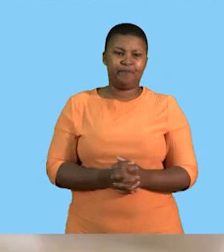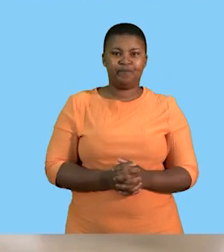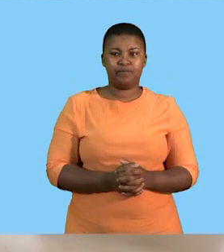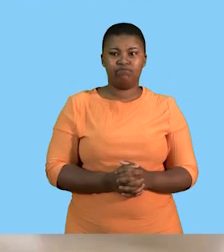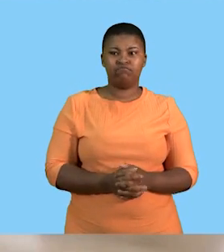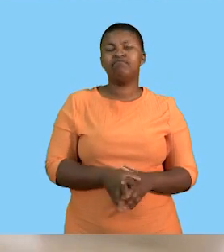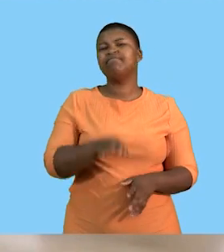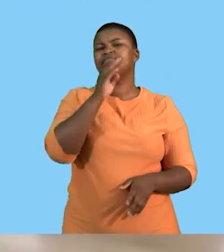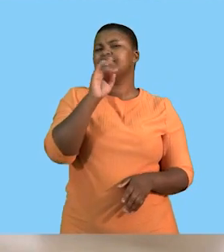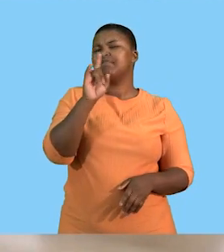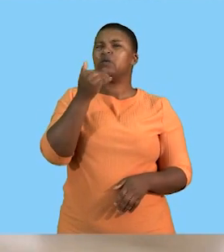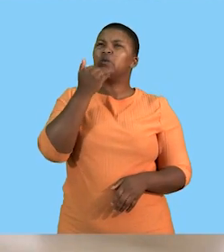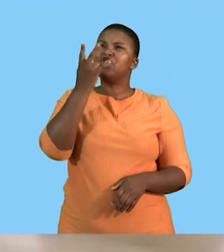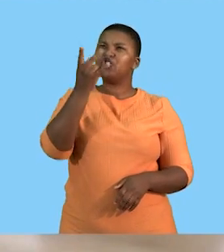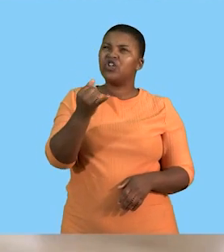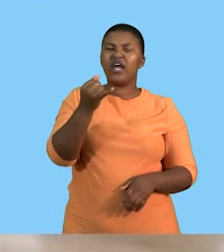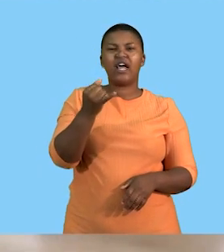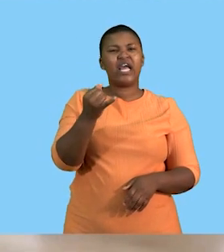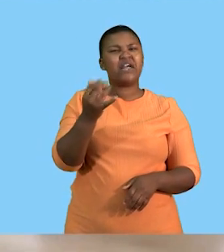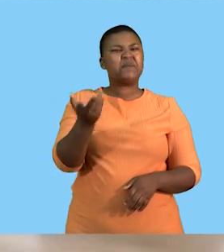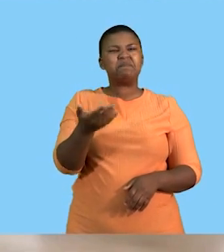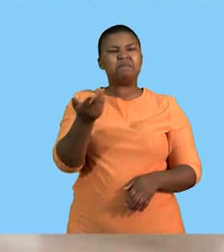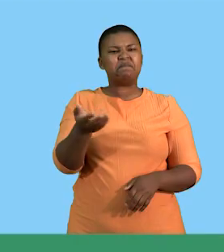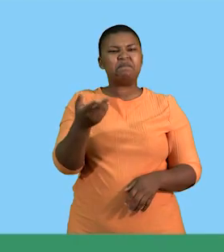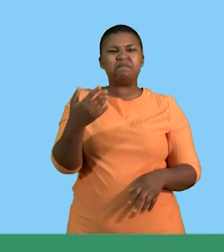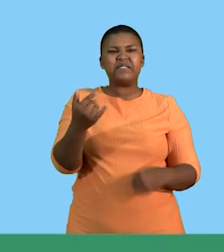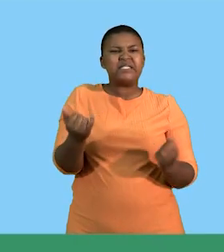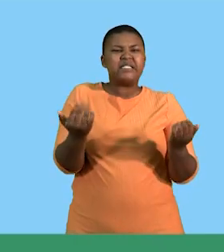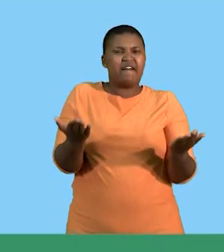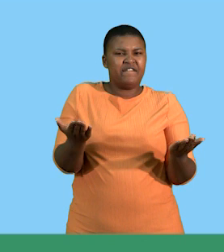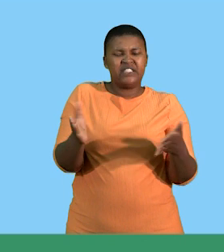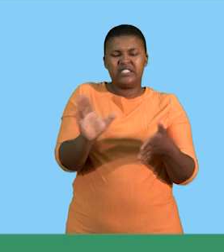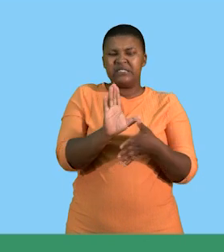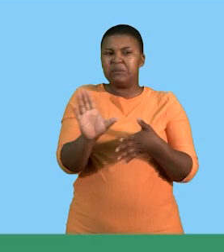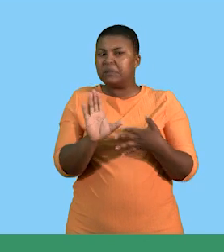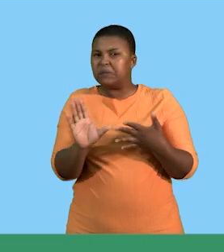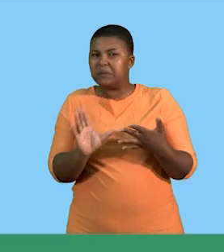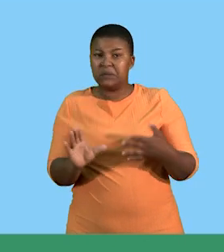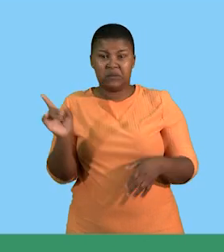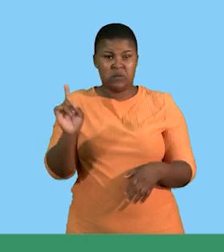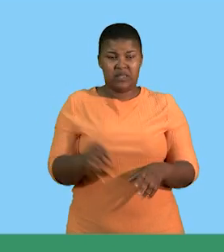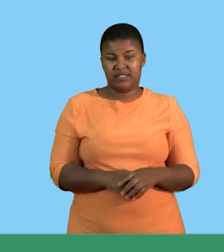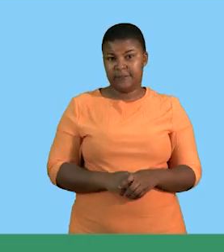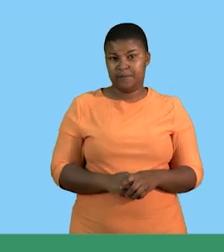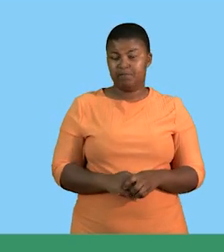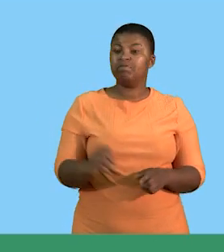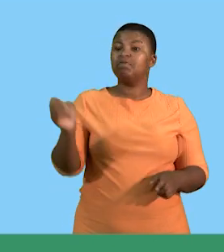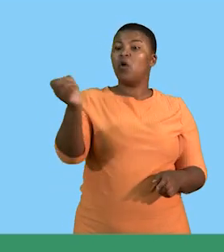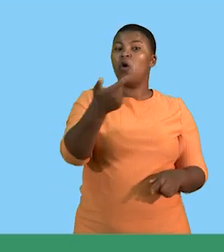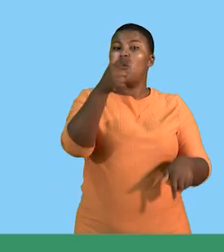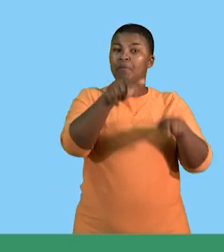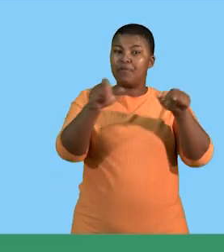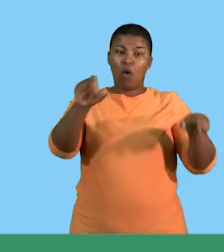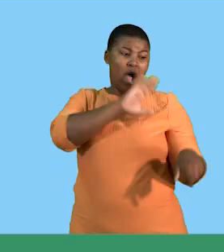look at specific characteristics of the product or the service. Now, every consumer looks